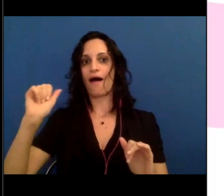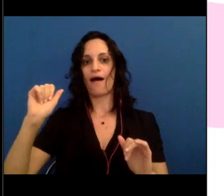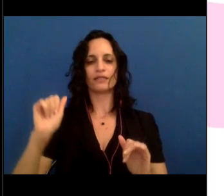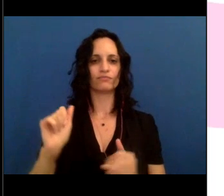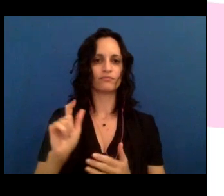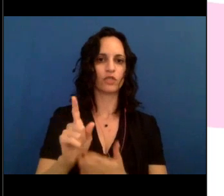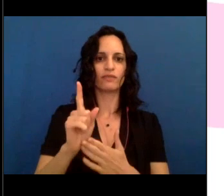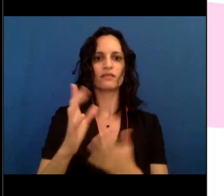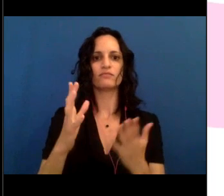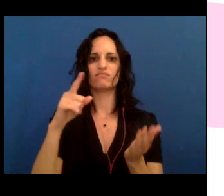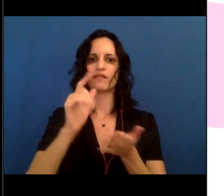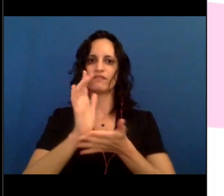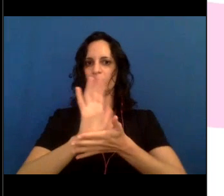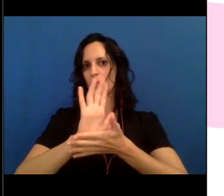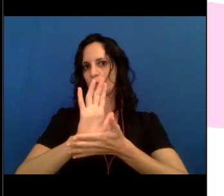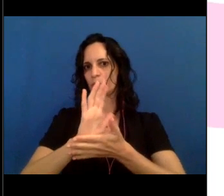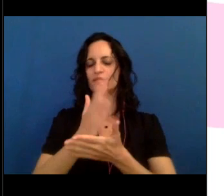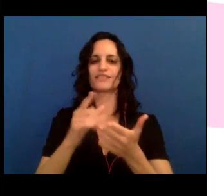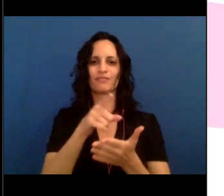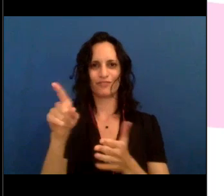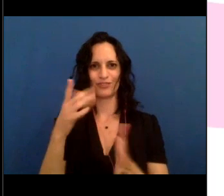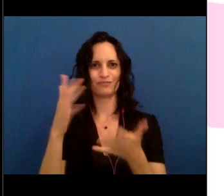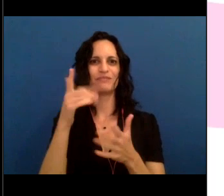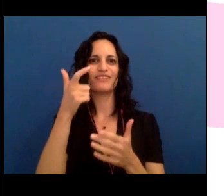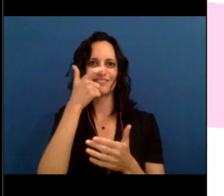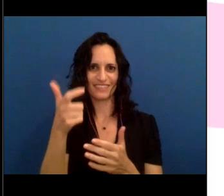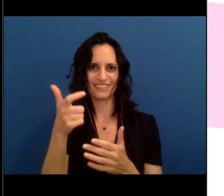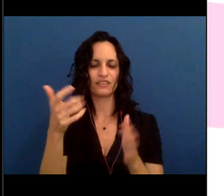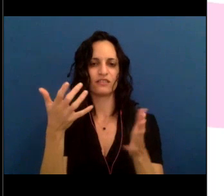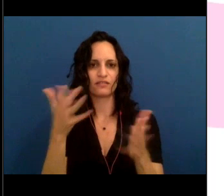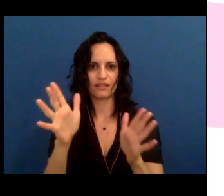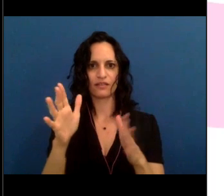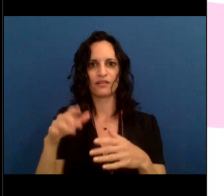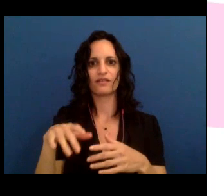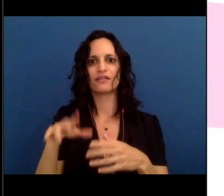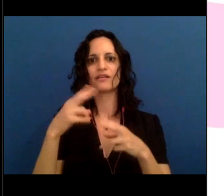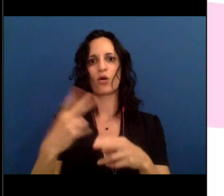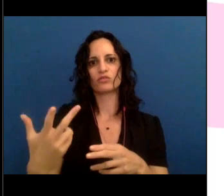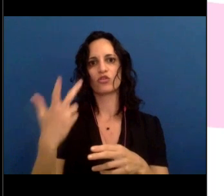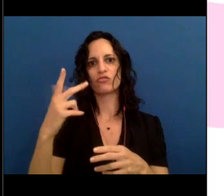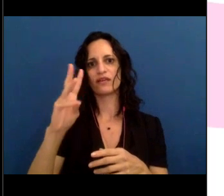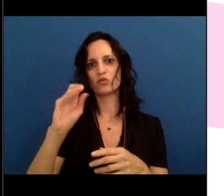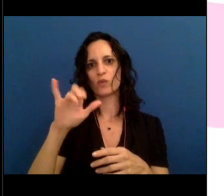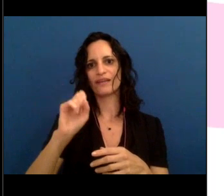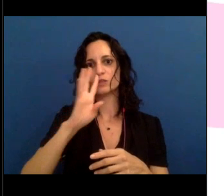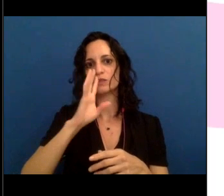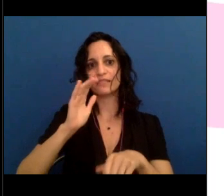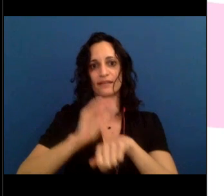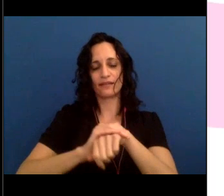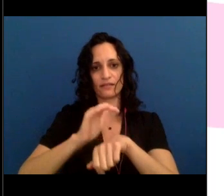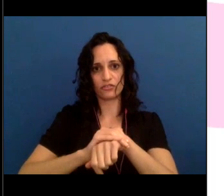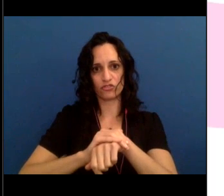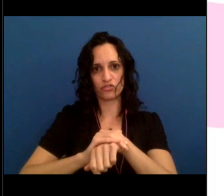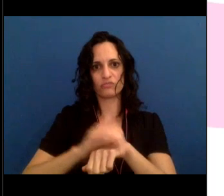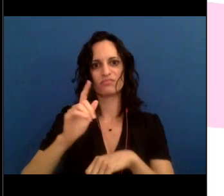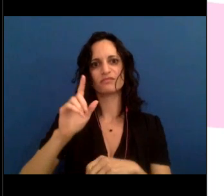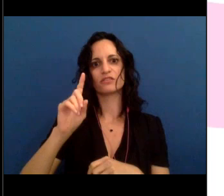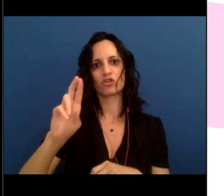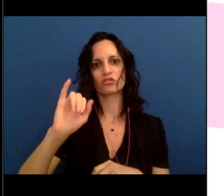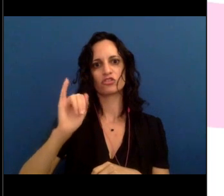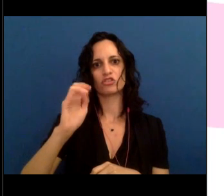this video, which some of you may have also seen, called 3 Ways to Speak English by Professor Jamila Lyscott, who's at